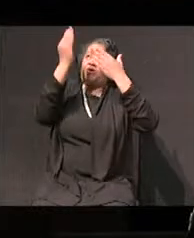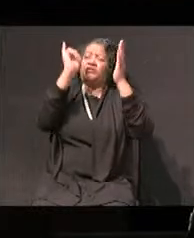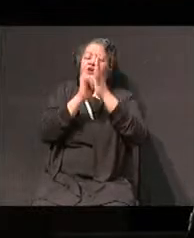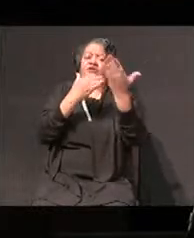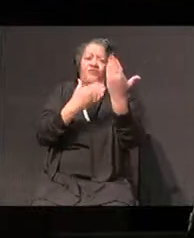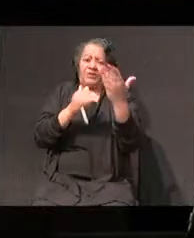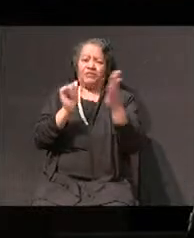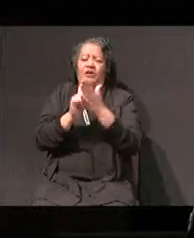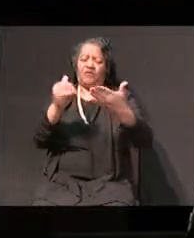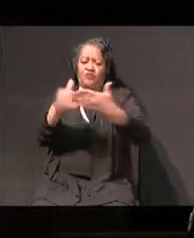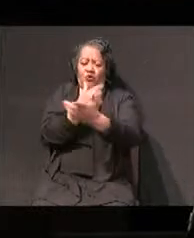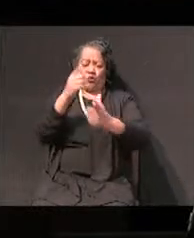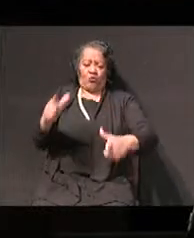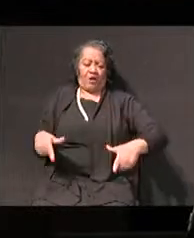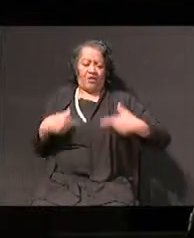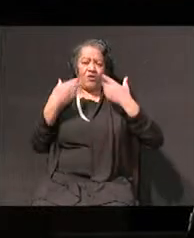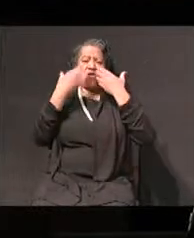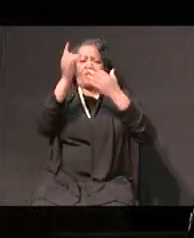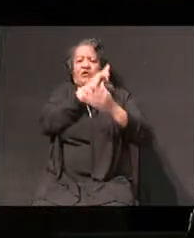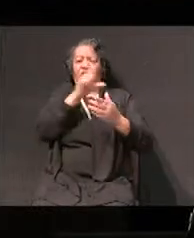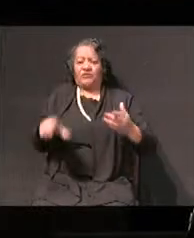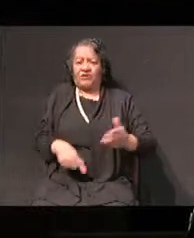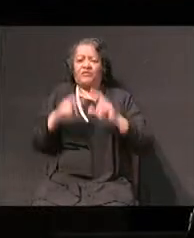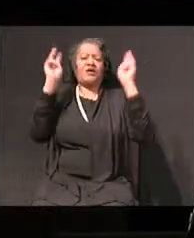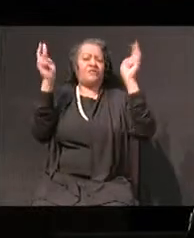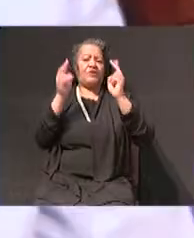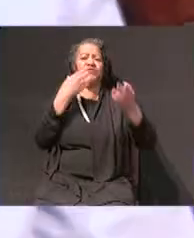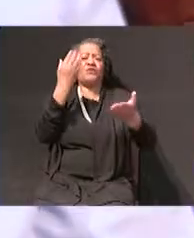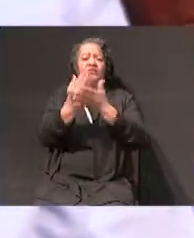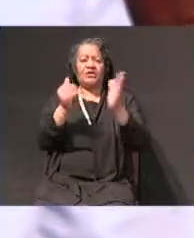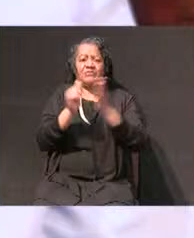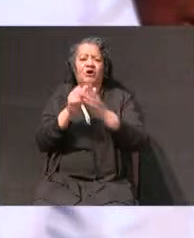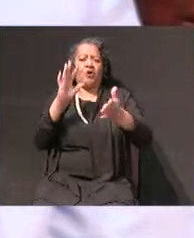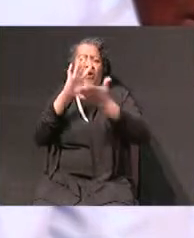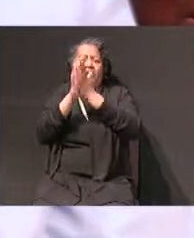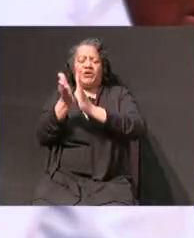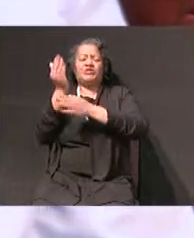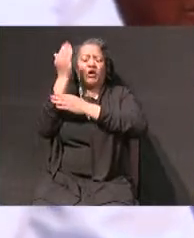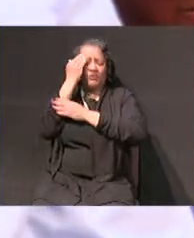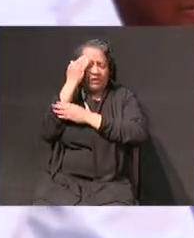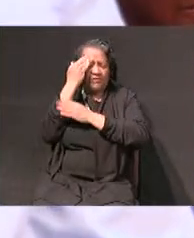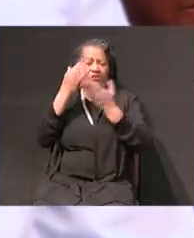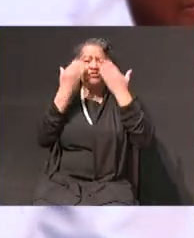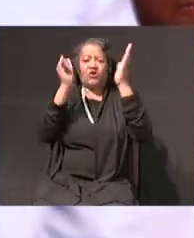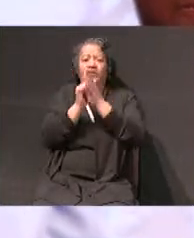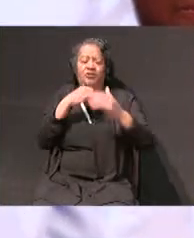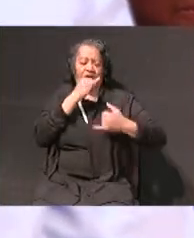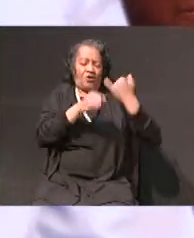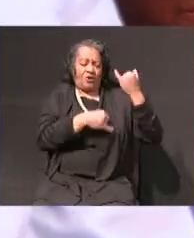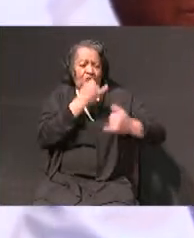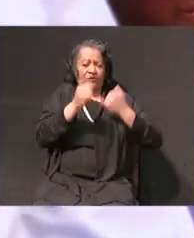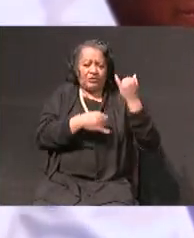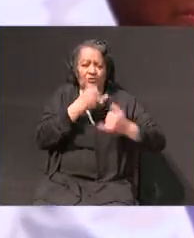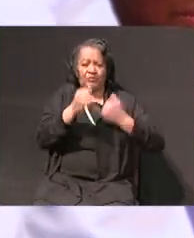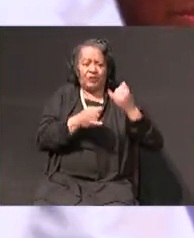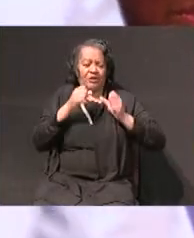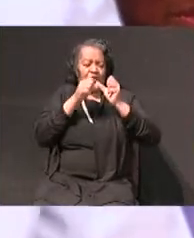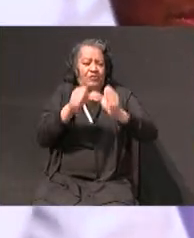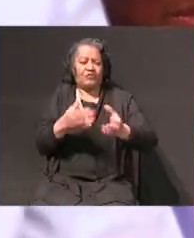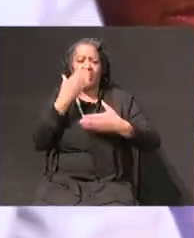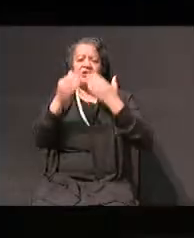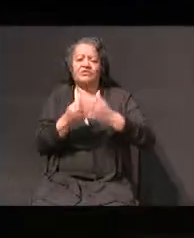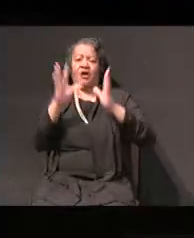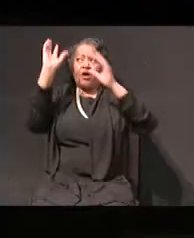this morning for new life. We thank you for victory. We thank you for peace of mind. We thank you for joy unspeakable. We thank